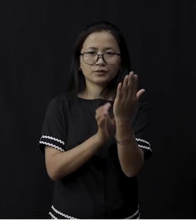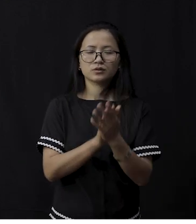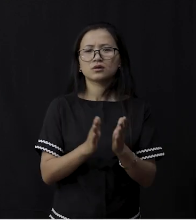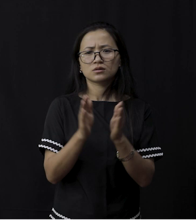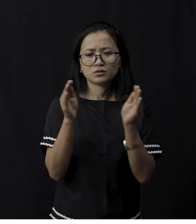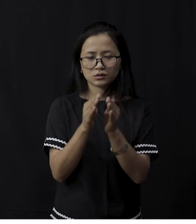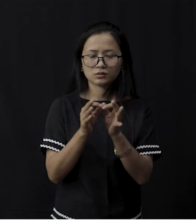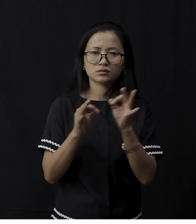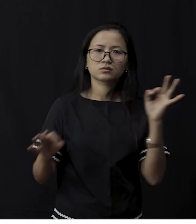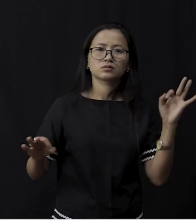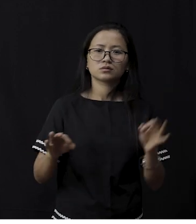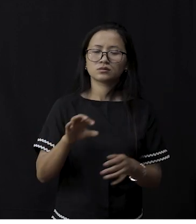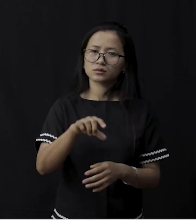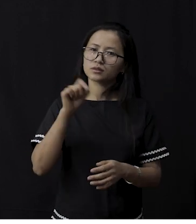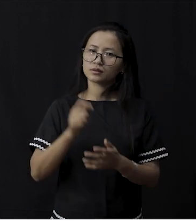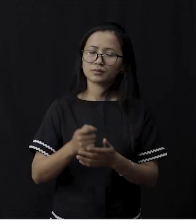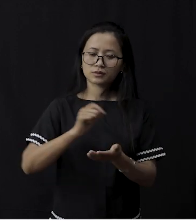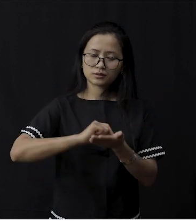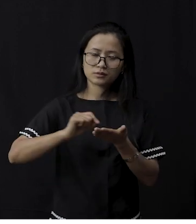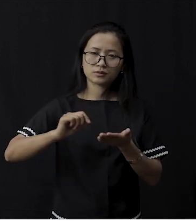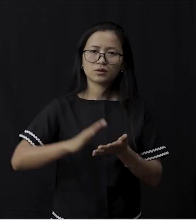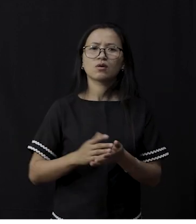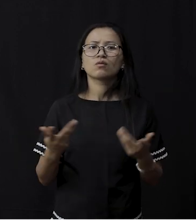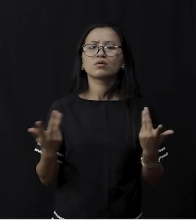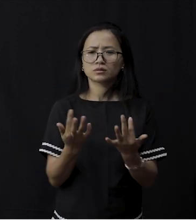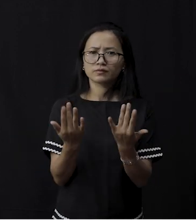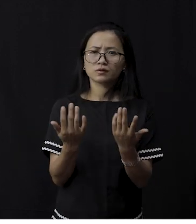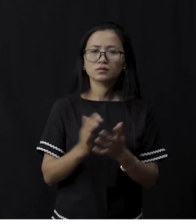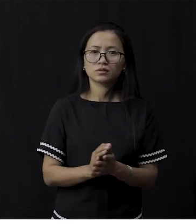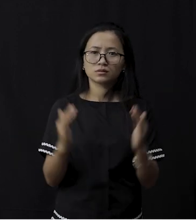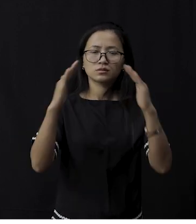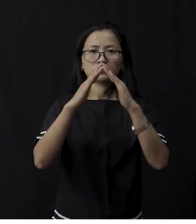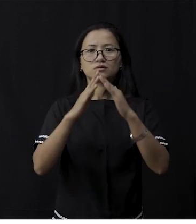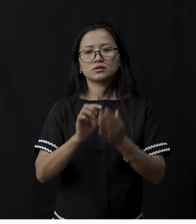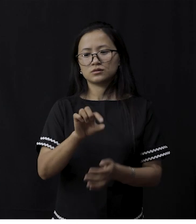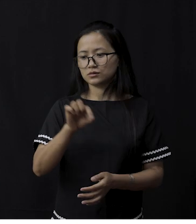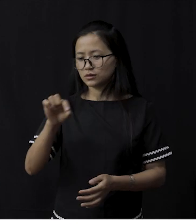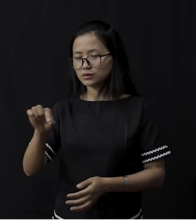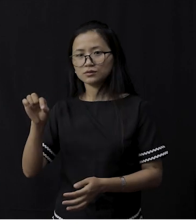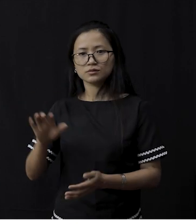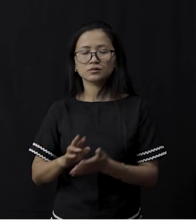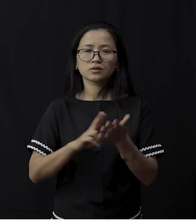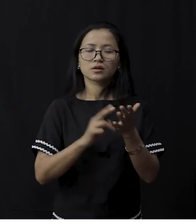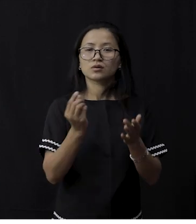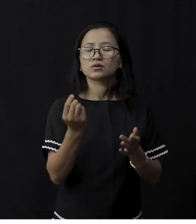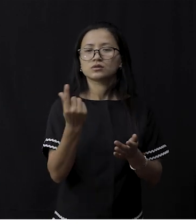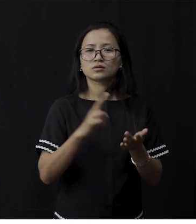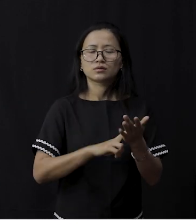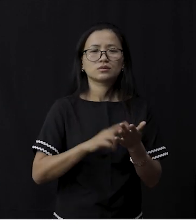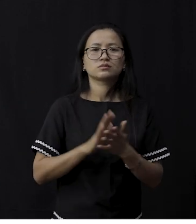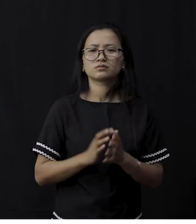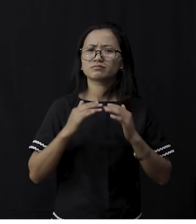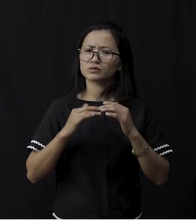short story, take a pencil, take a marker, whatever is available at home, try to find the nouns. You can use